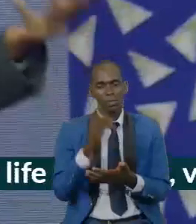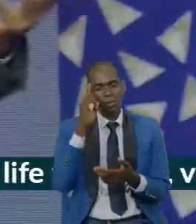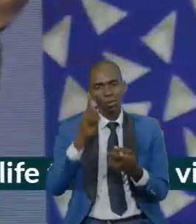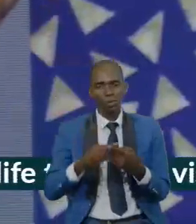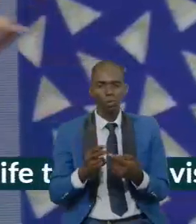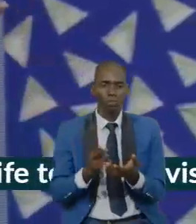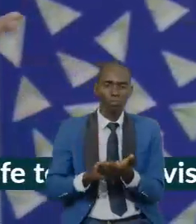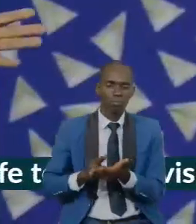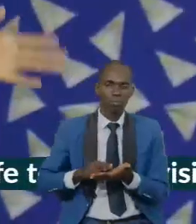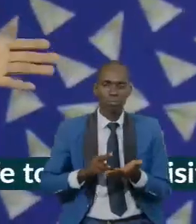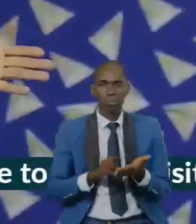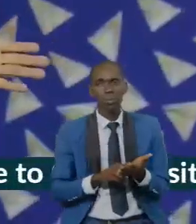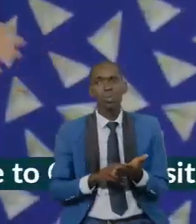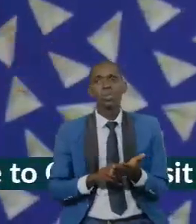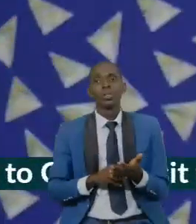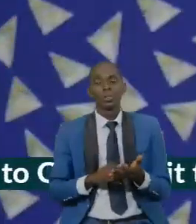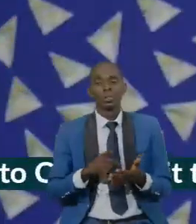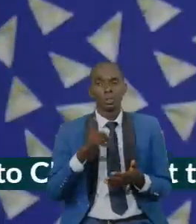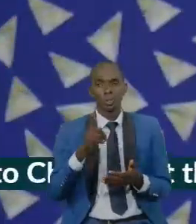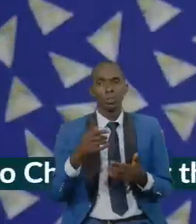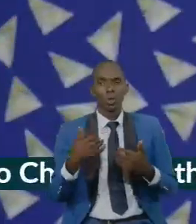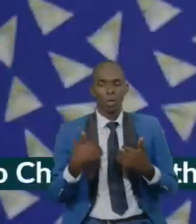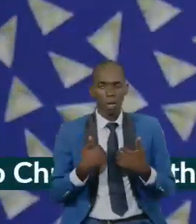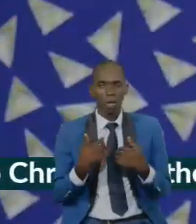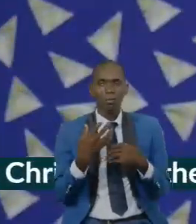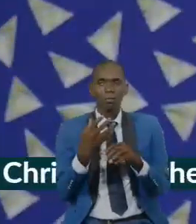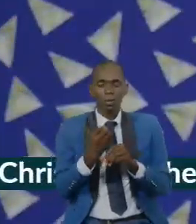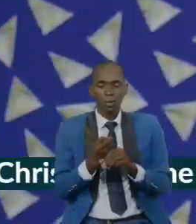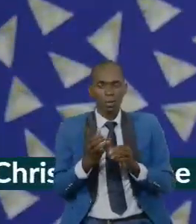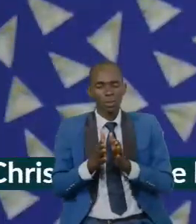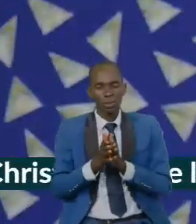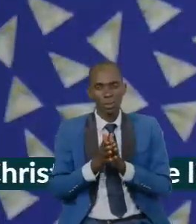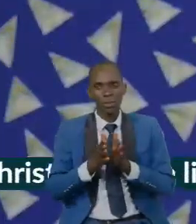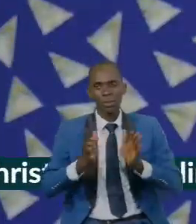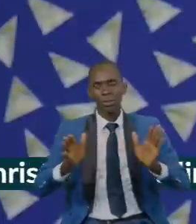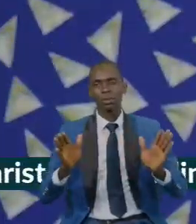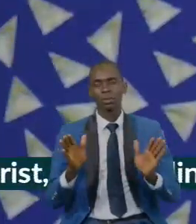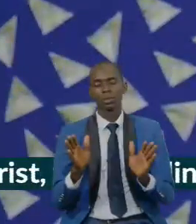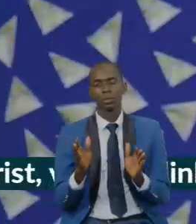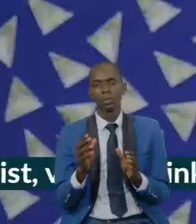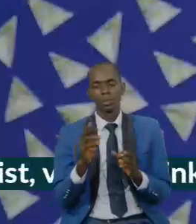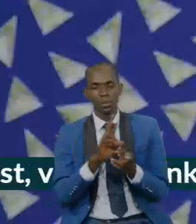know you had had a genuine repentance and faith in the Lord.